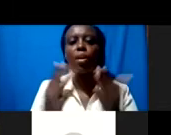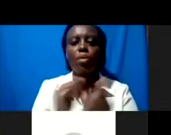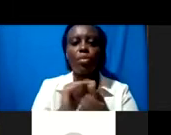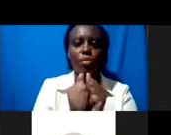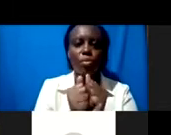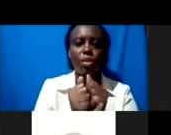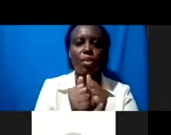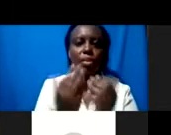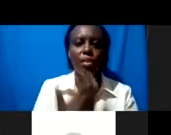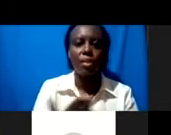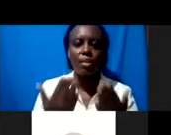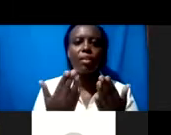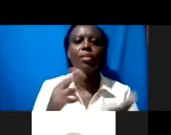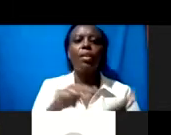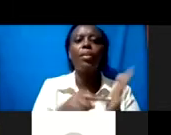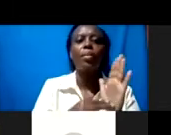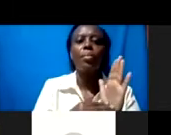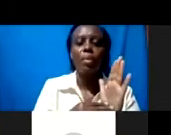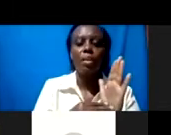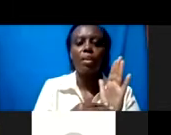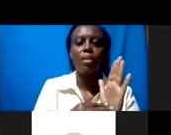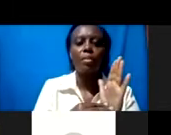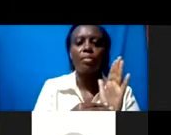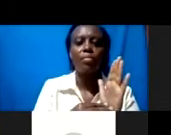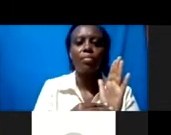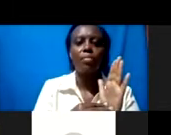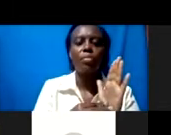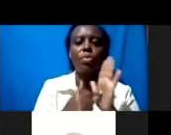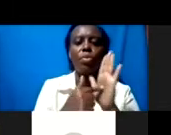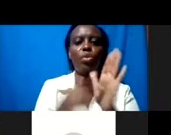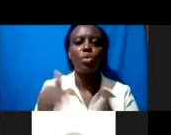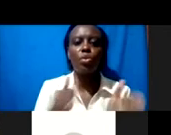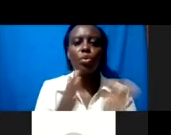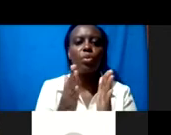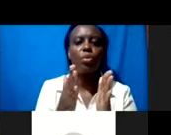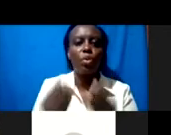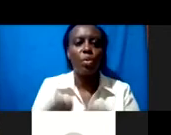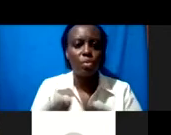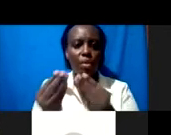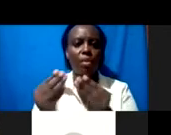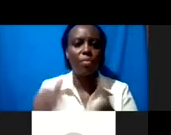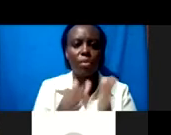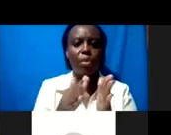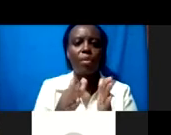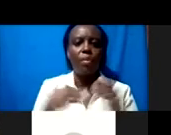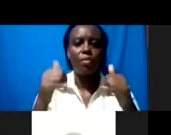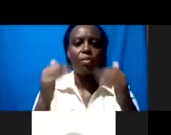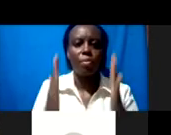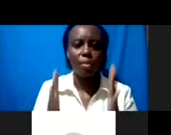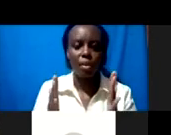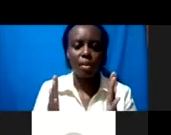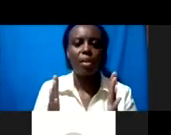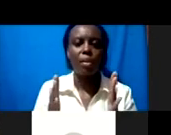these things? And therefore, it presents opportunities for players in the field